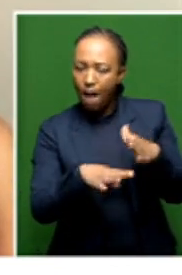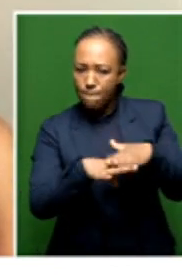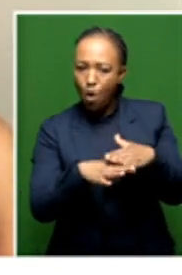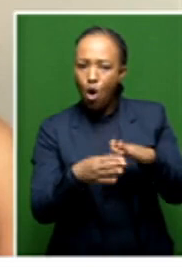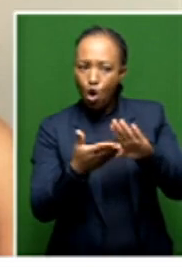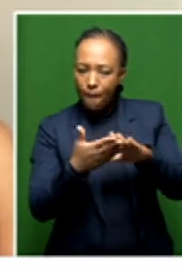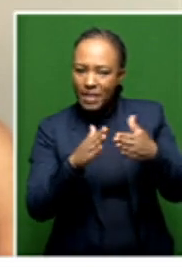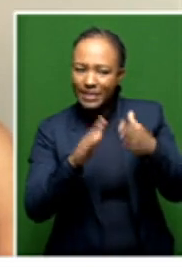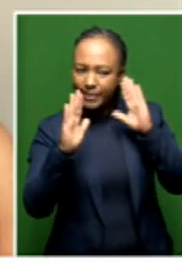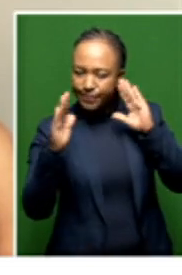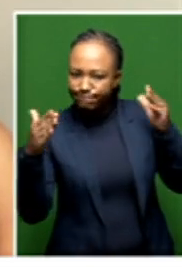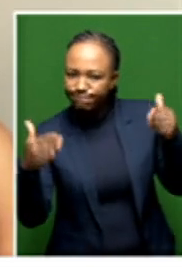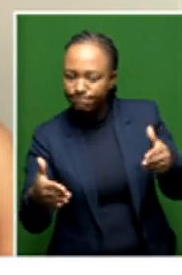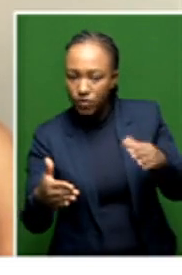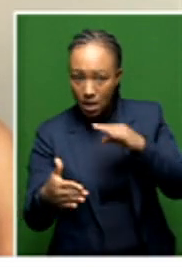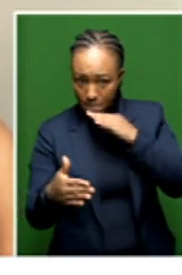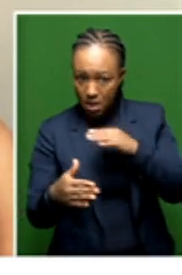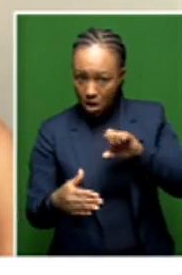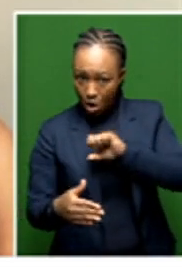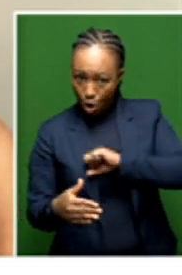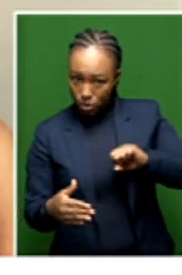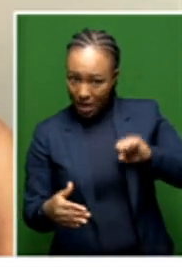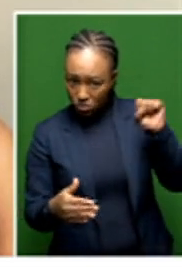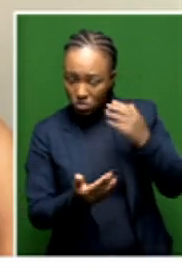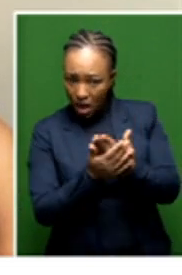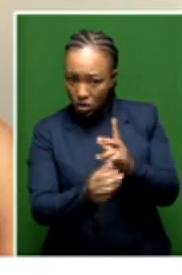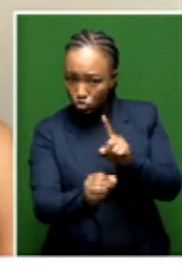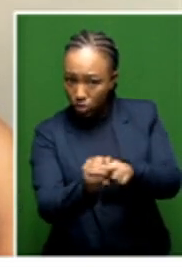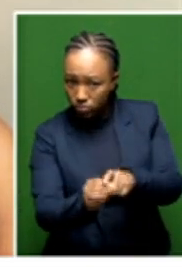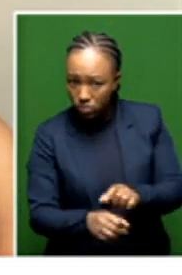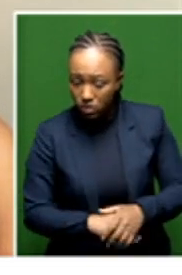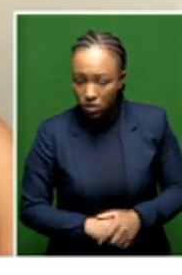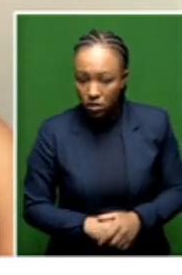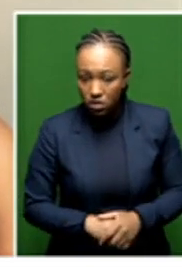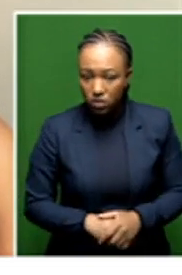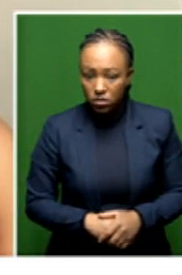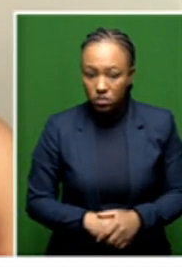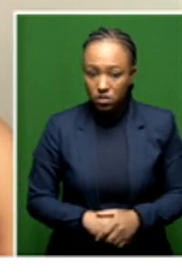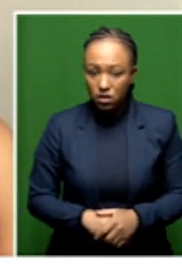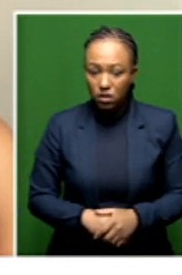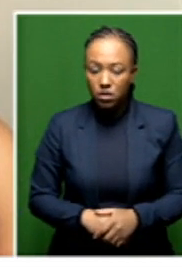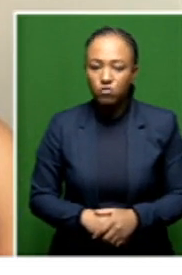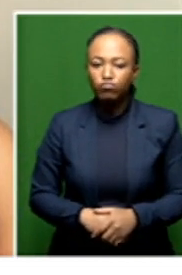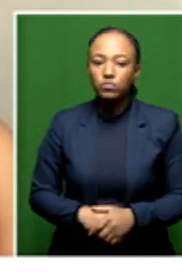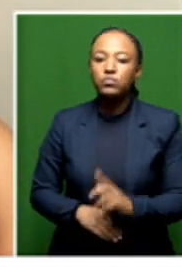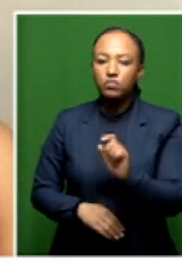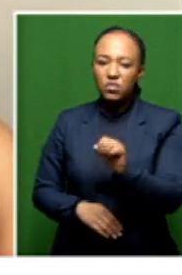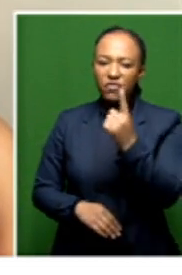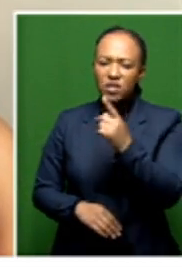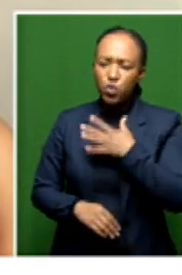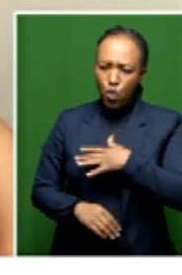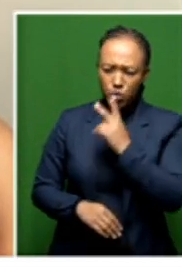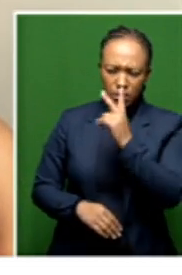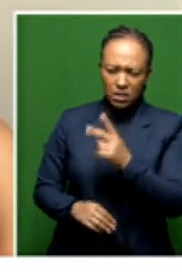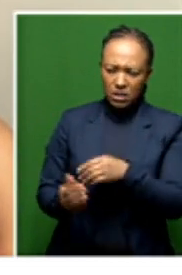socialist in its approach? Would COSATU be open to joining forces with them? We will have to see what is it that they are bringing.